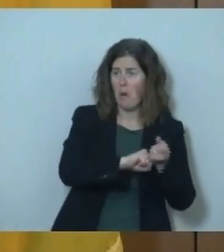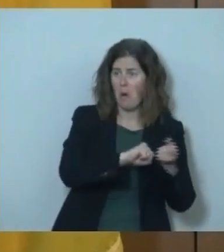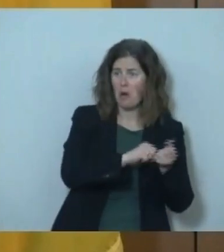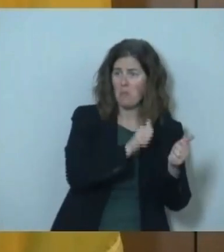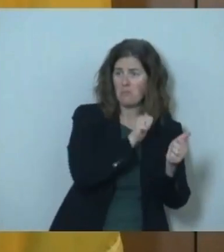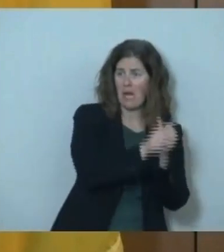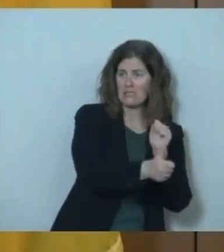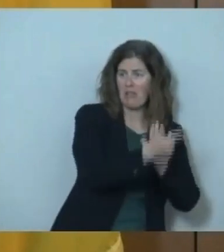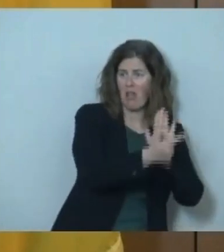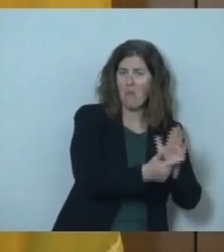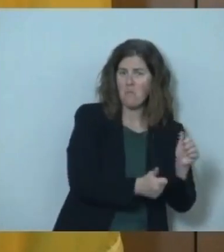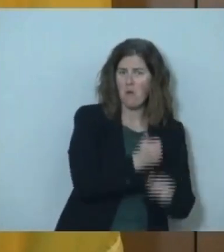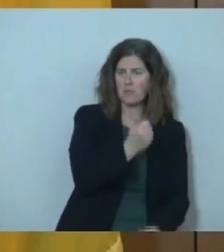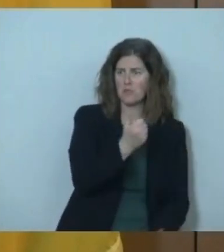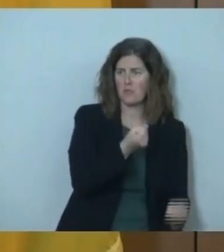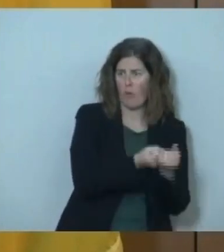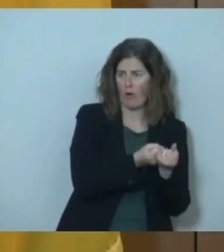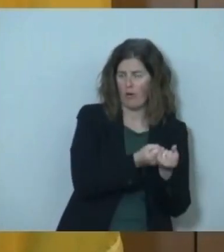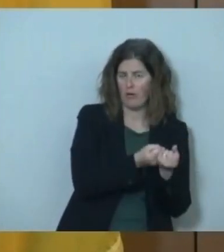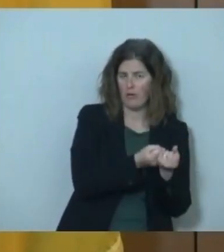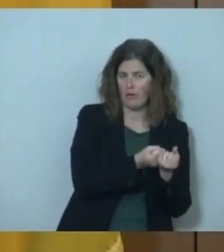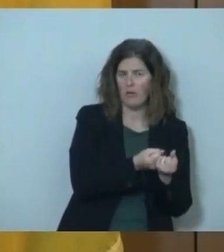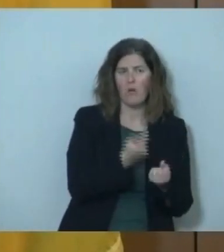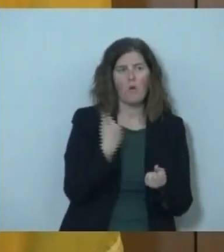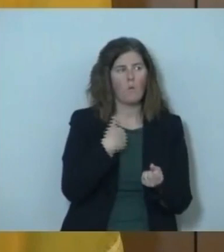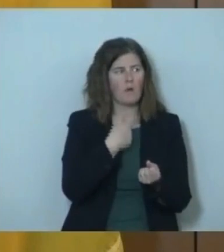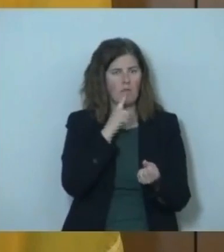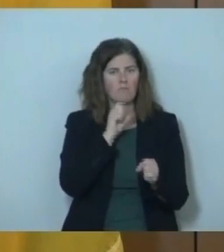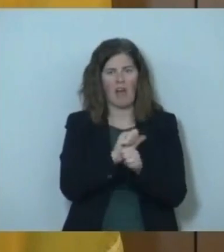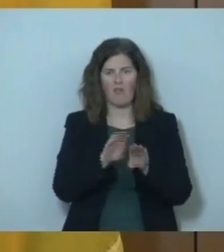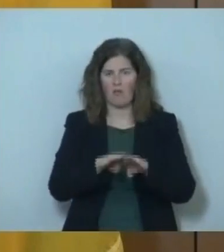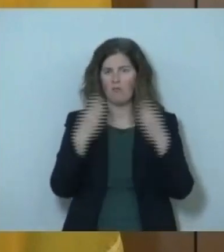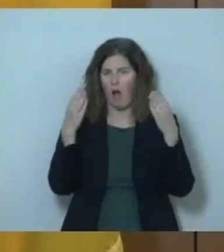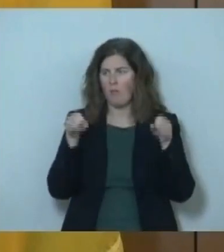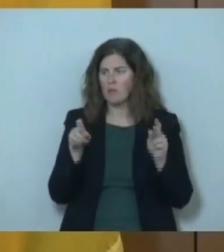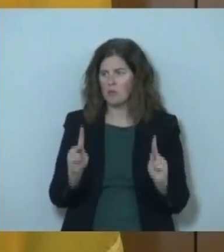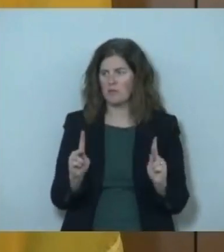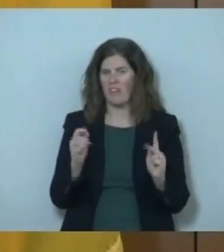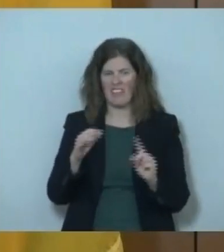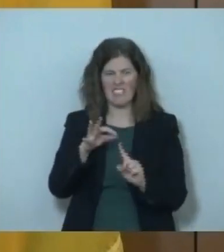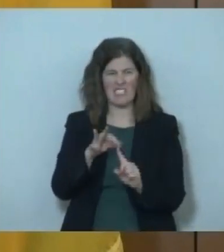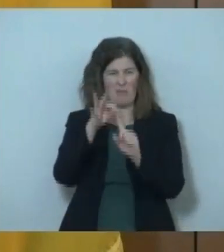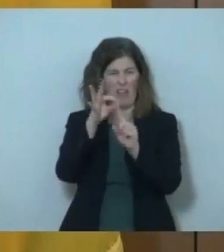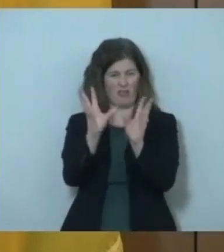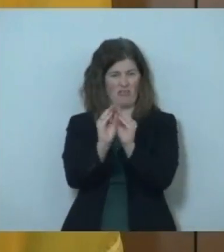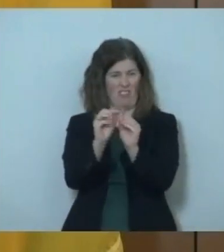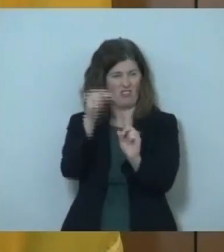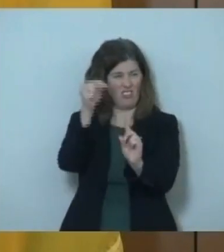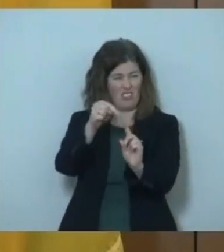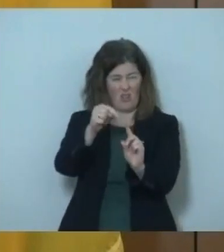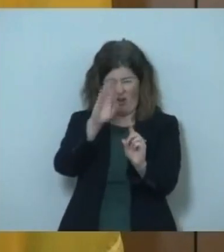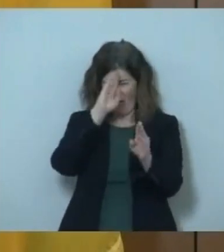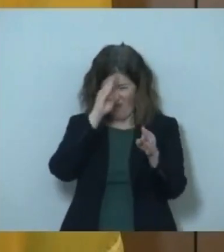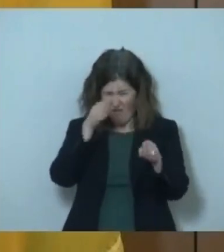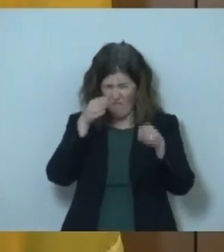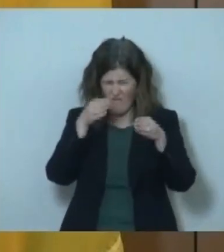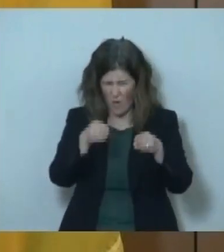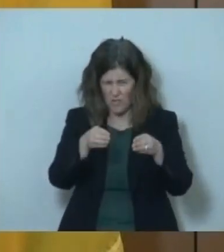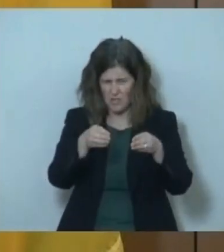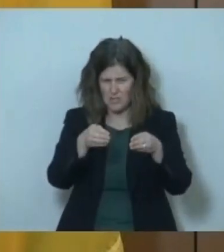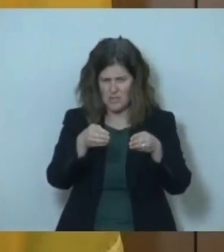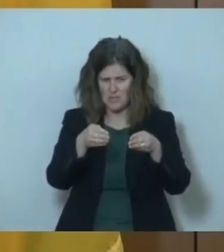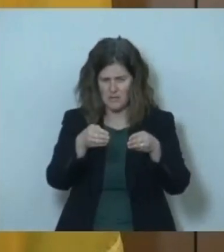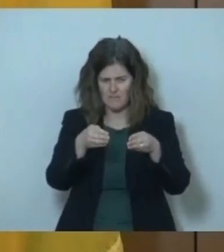cannabis. And we have an opportunity. This special session is really going to be focused on dealing with